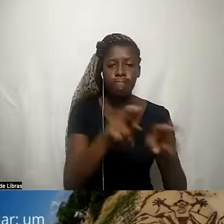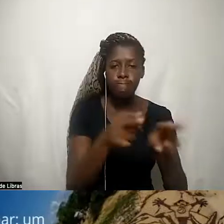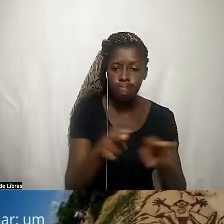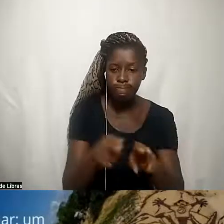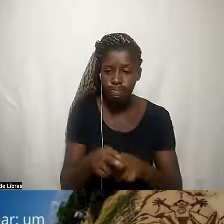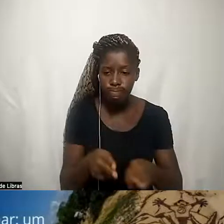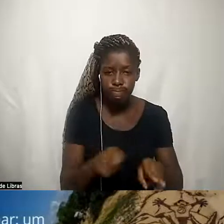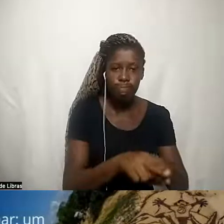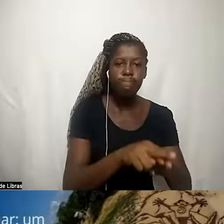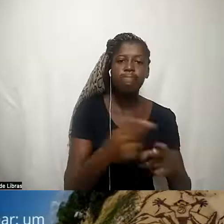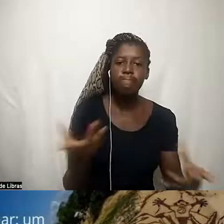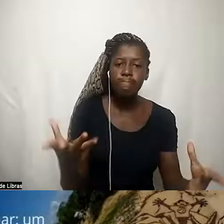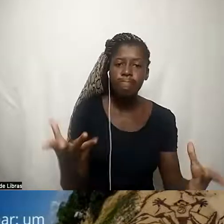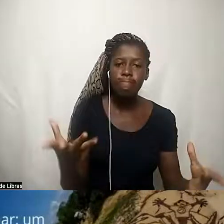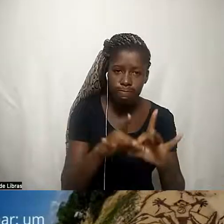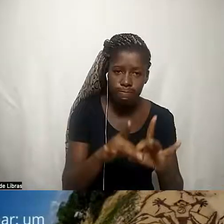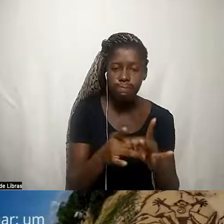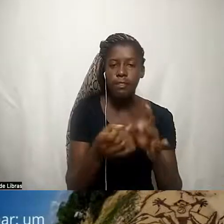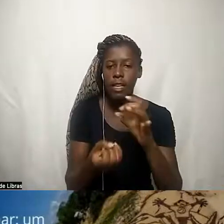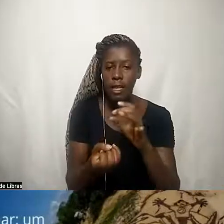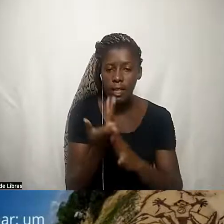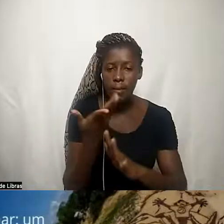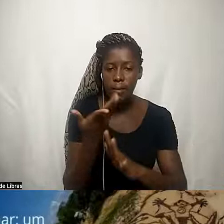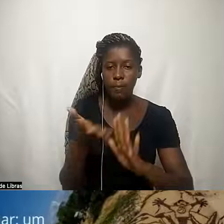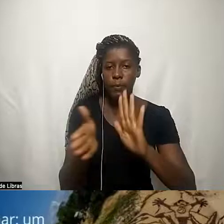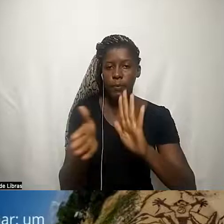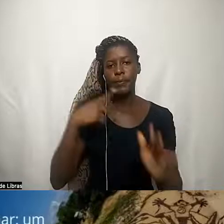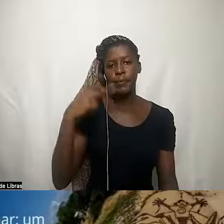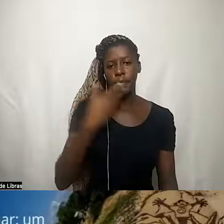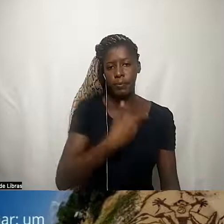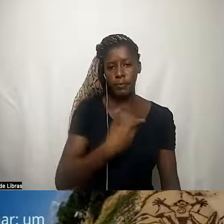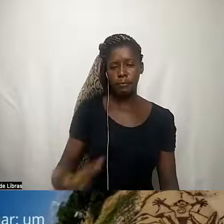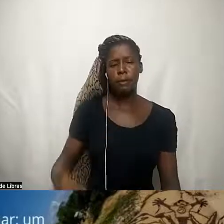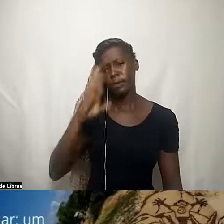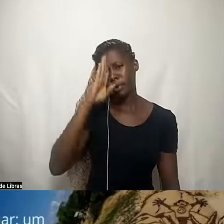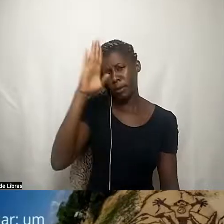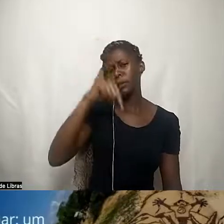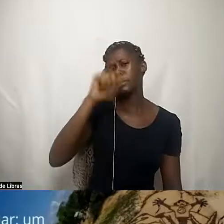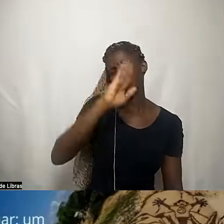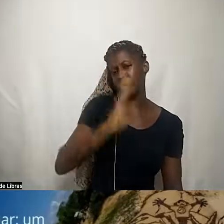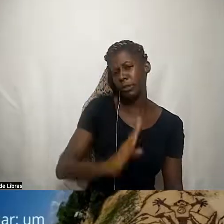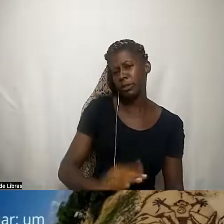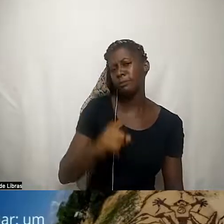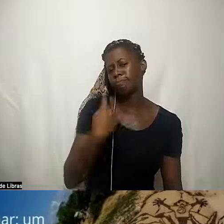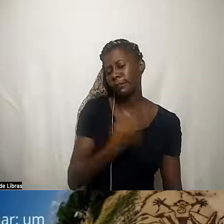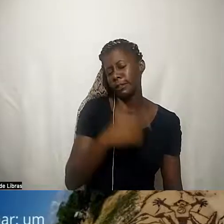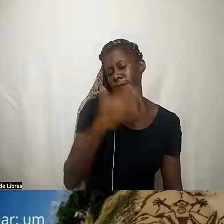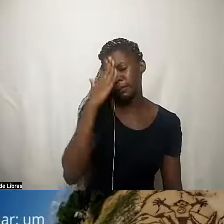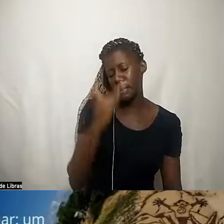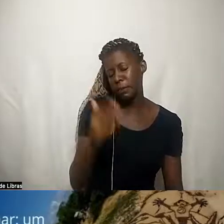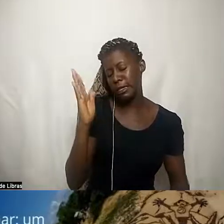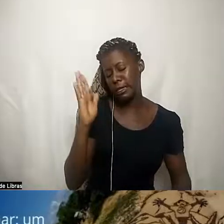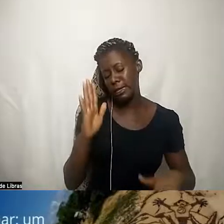to promote public policies so they are more effective for conservation, especially in Brazil, where